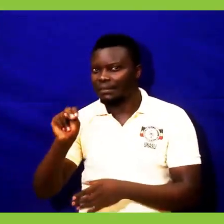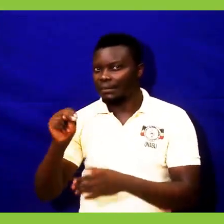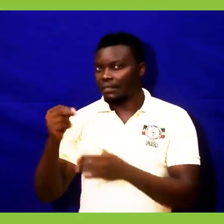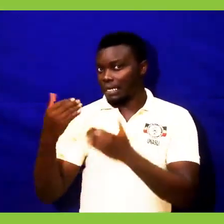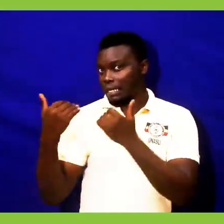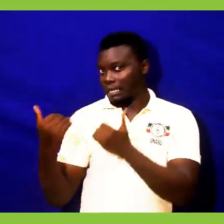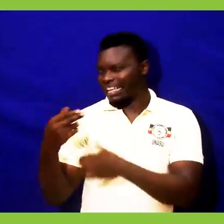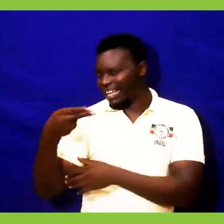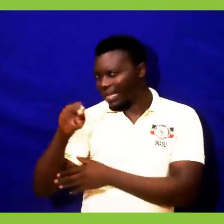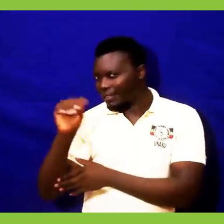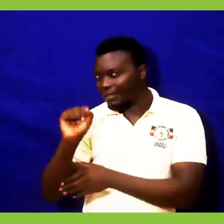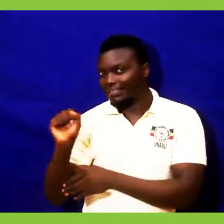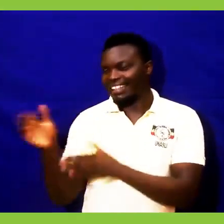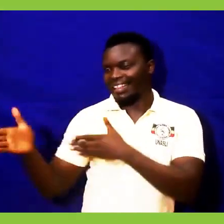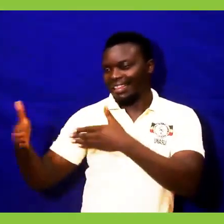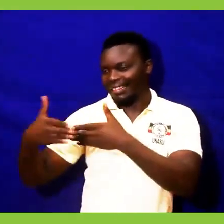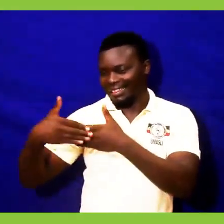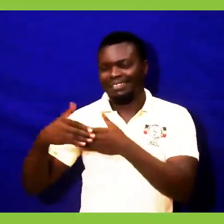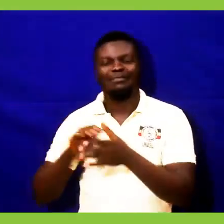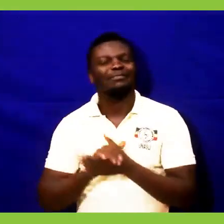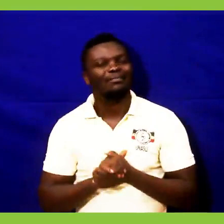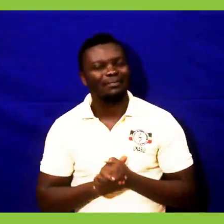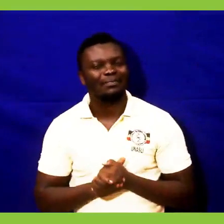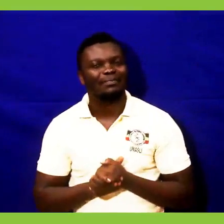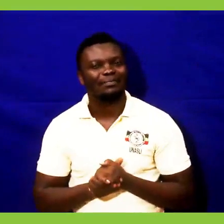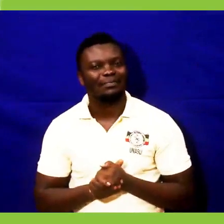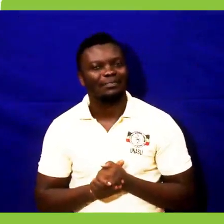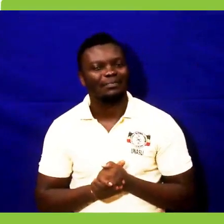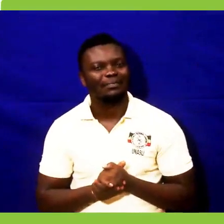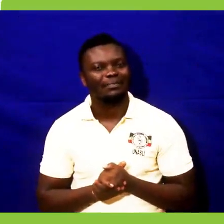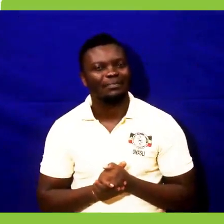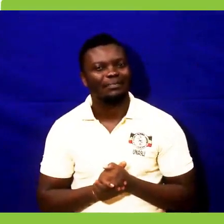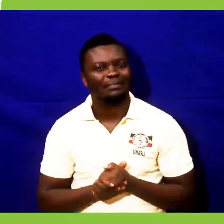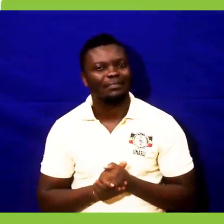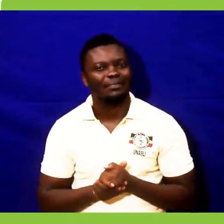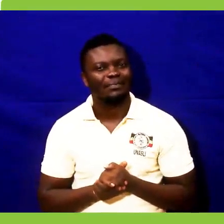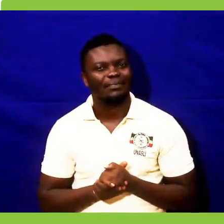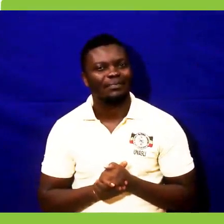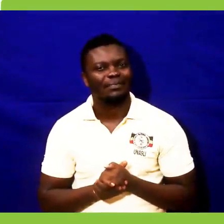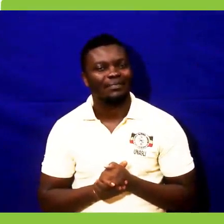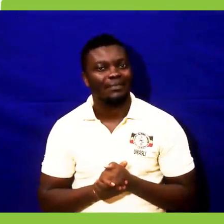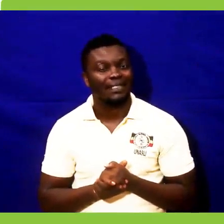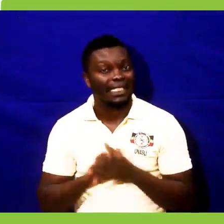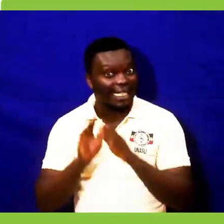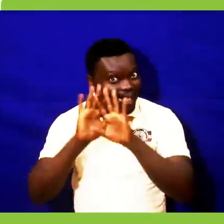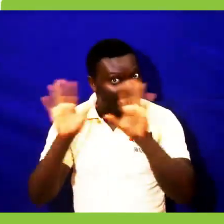John has just shut the door.